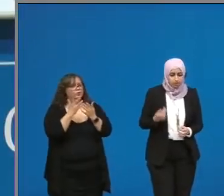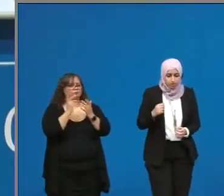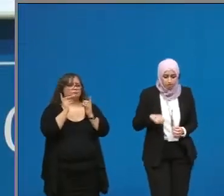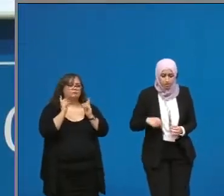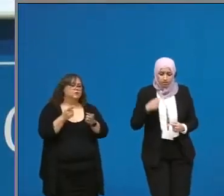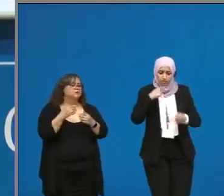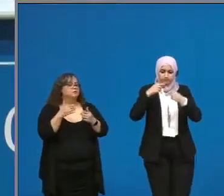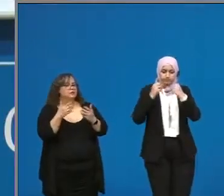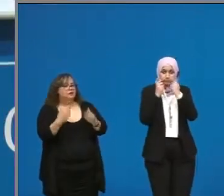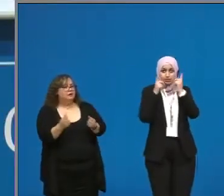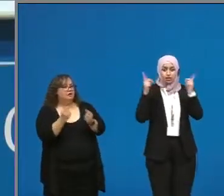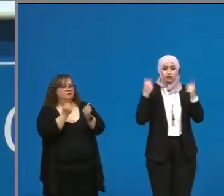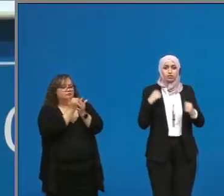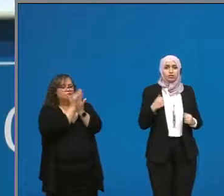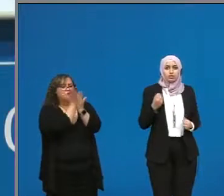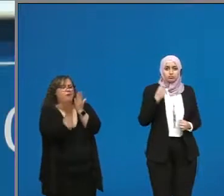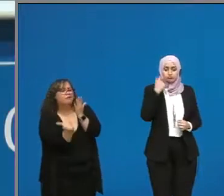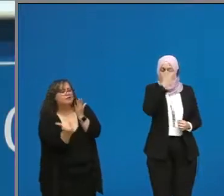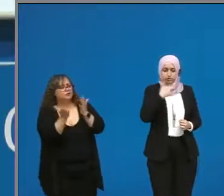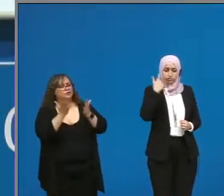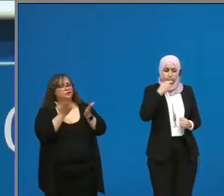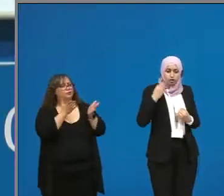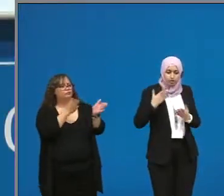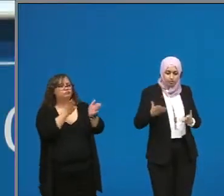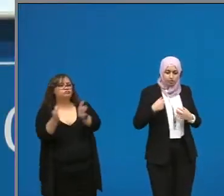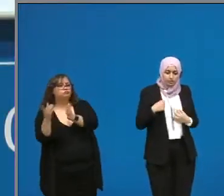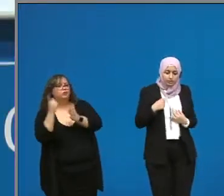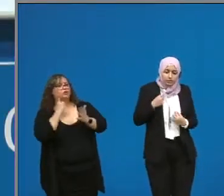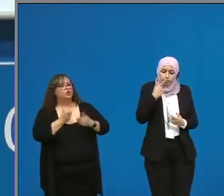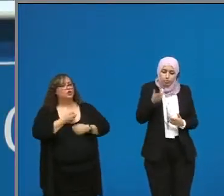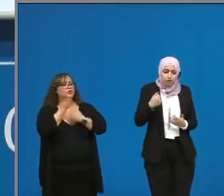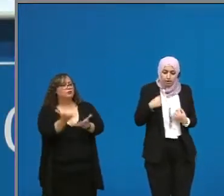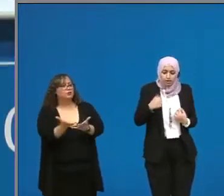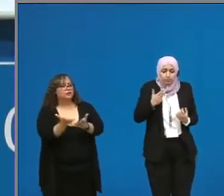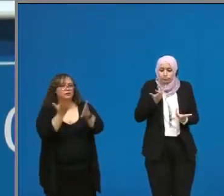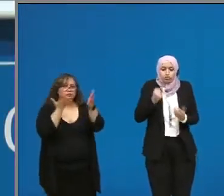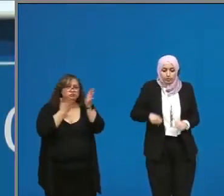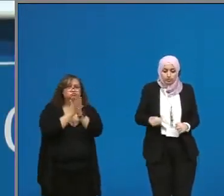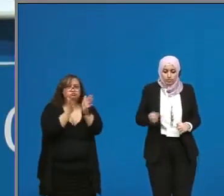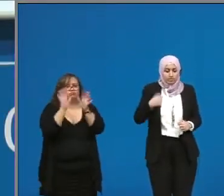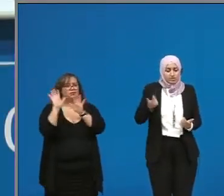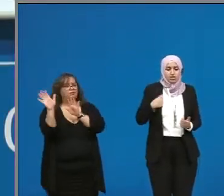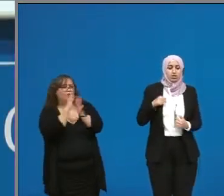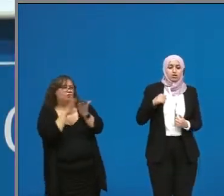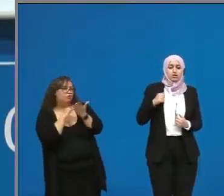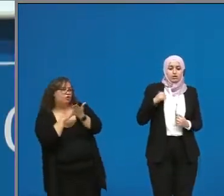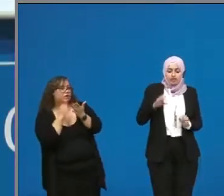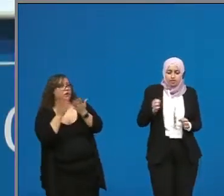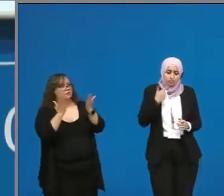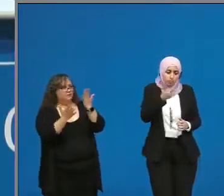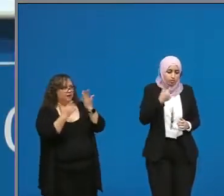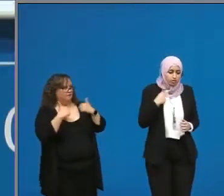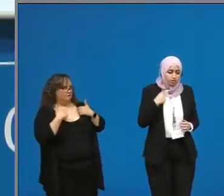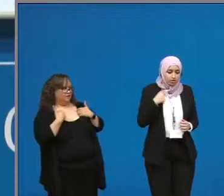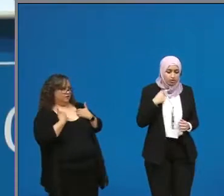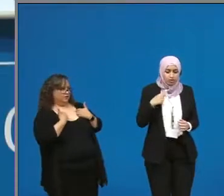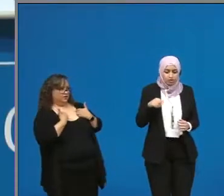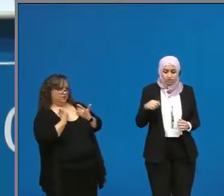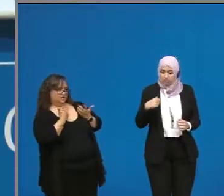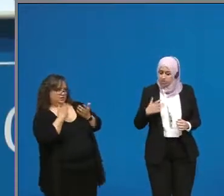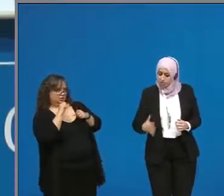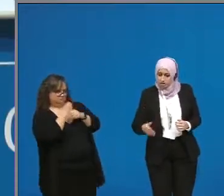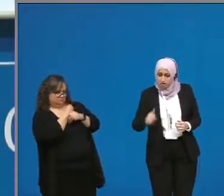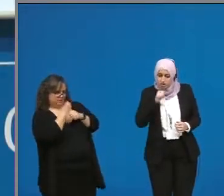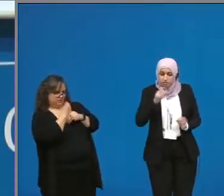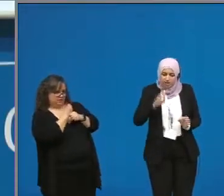express, articulate, describe their learning. So that could be as simple as I have an assignment. You can turn in that